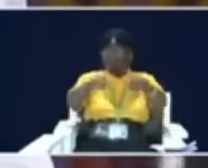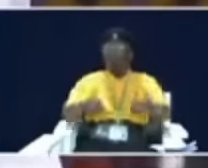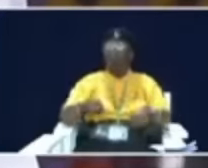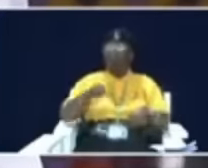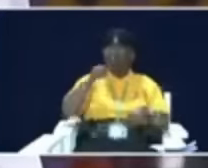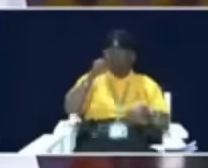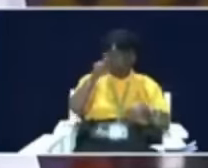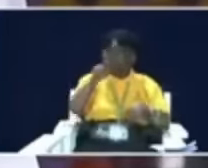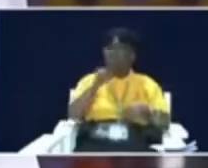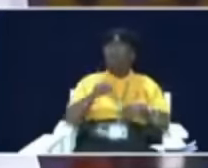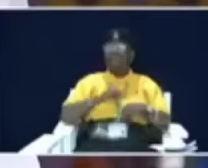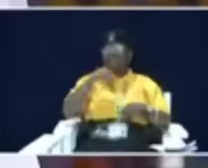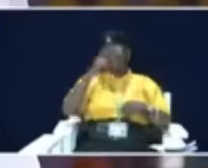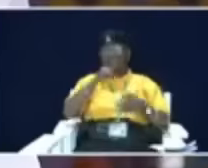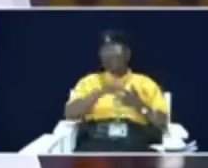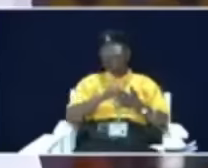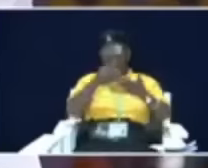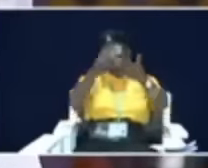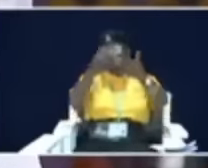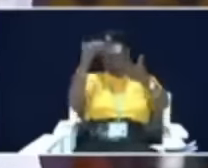I've said it before.